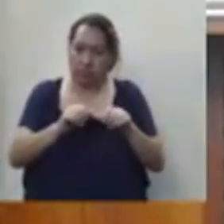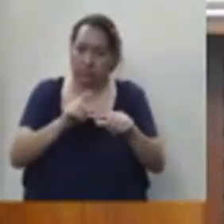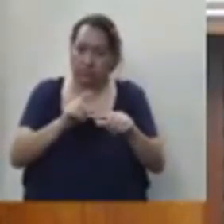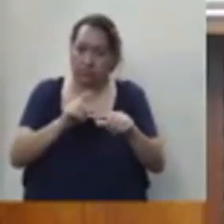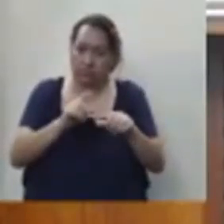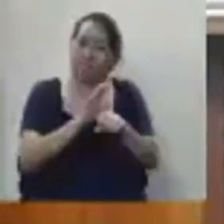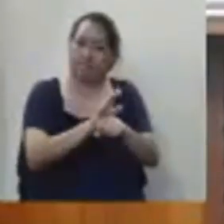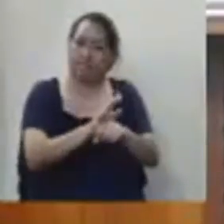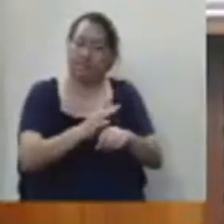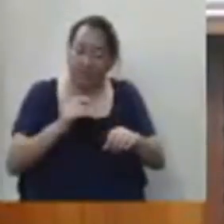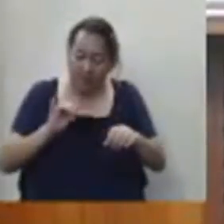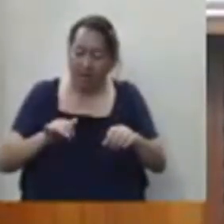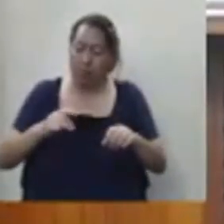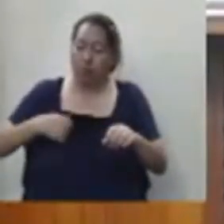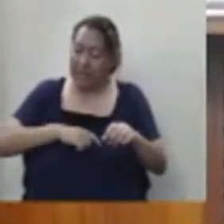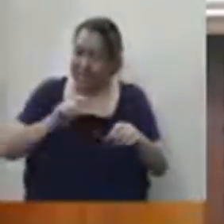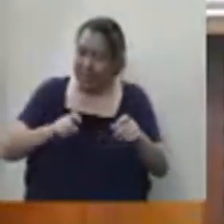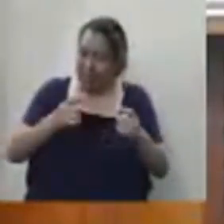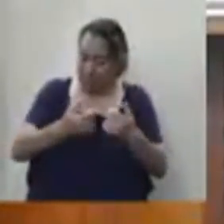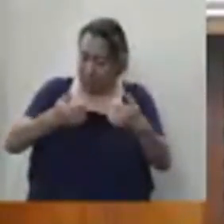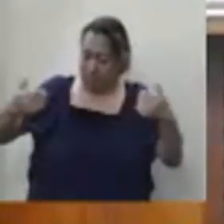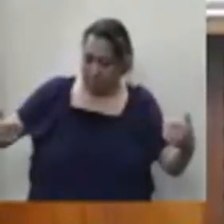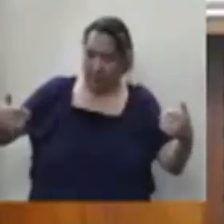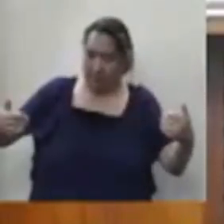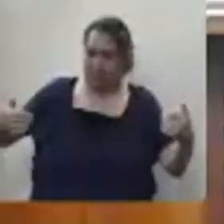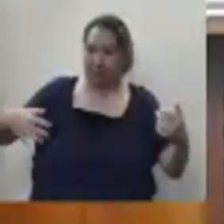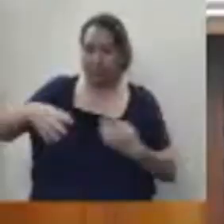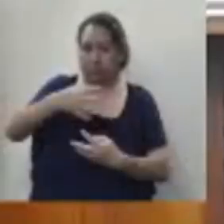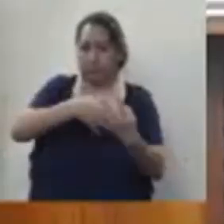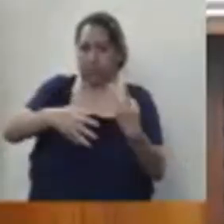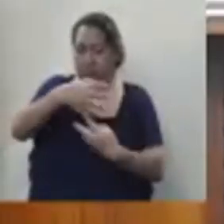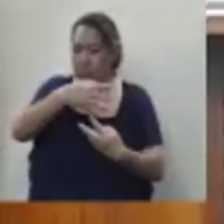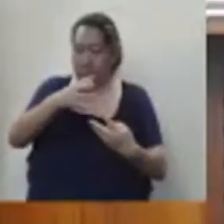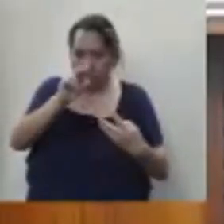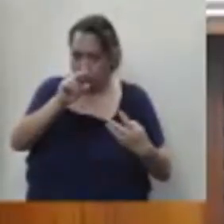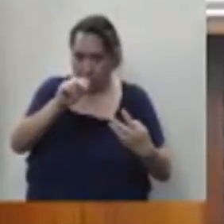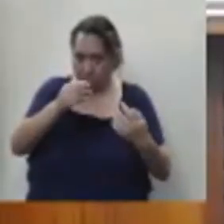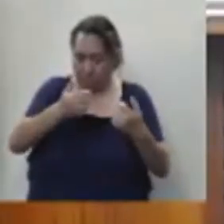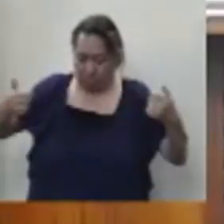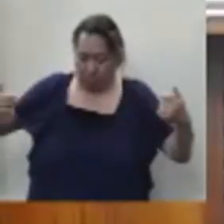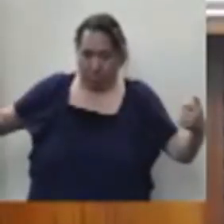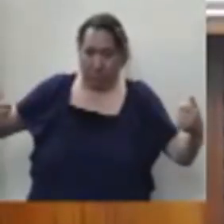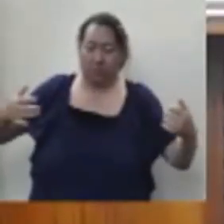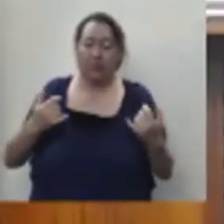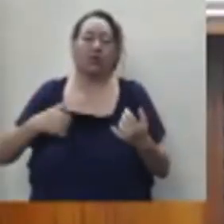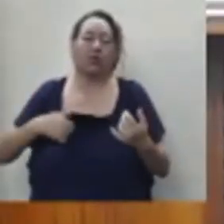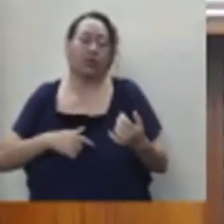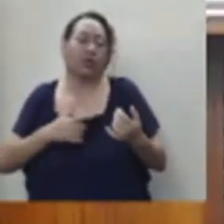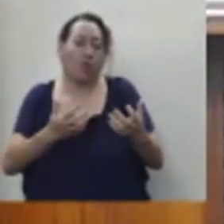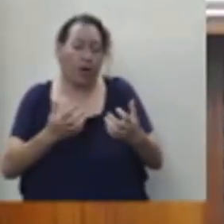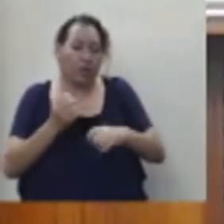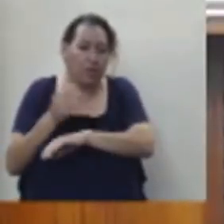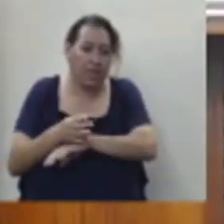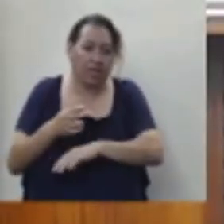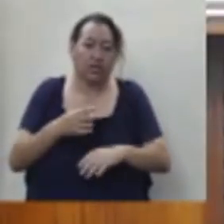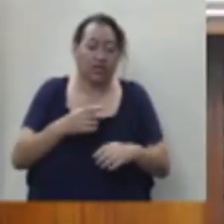social isolation directive. If we continue our efforts, we will beat this virus sooner rather than later.